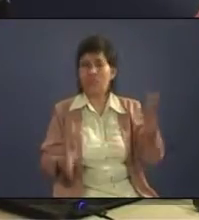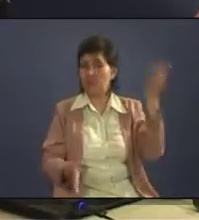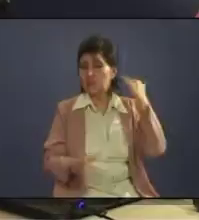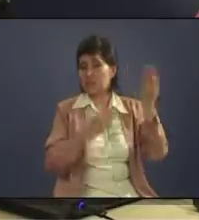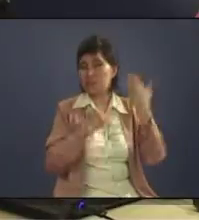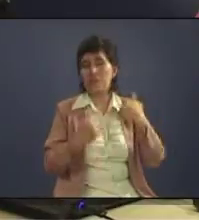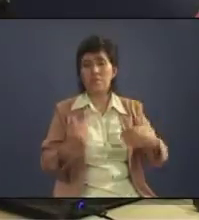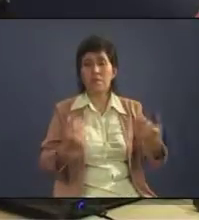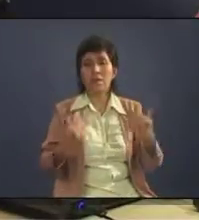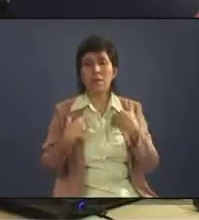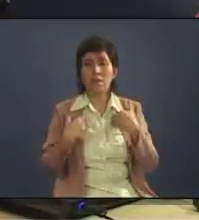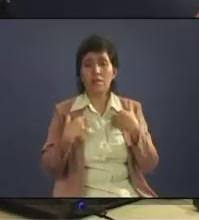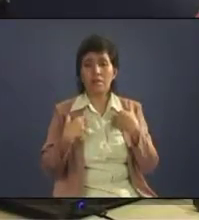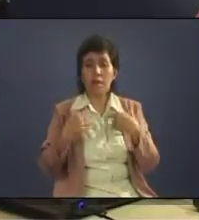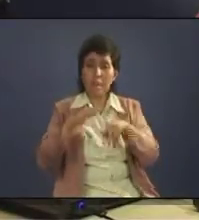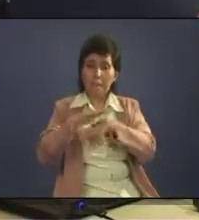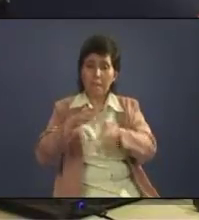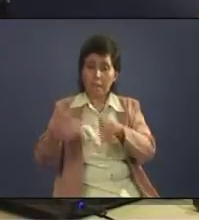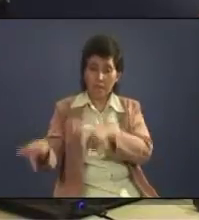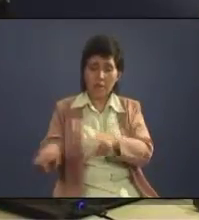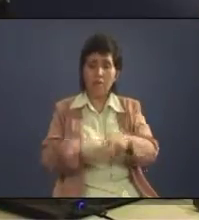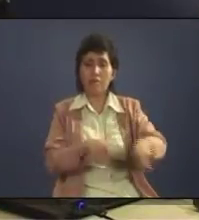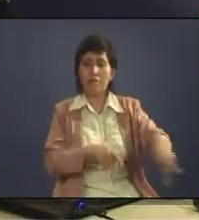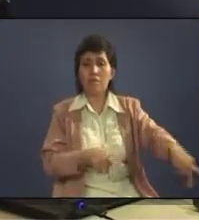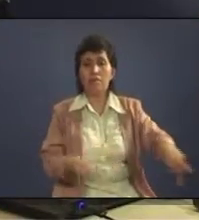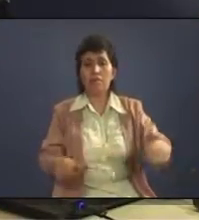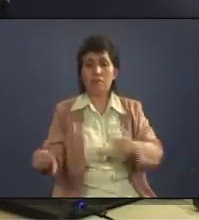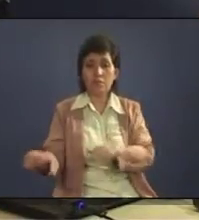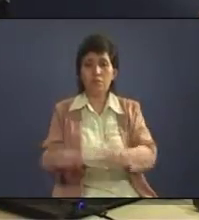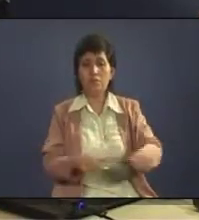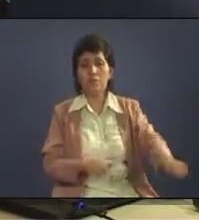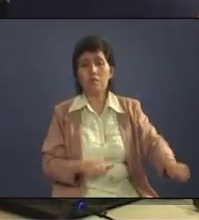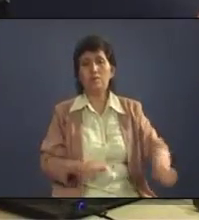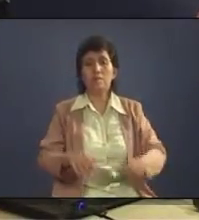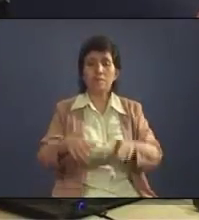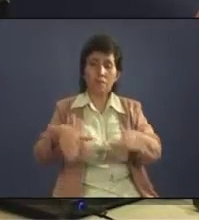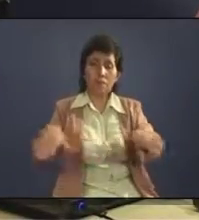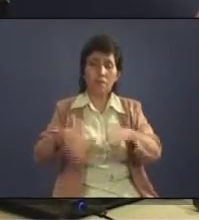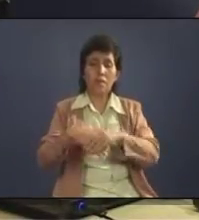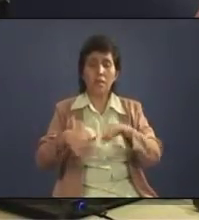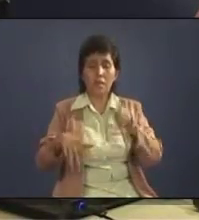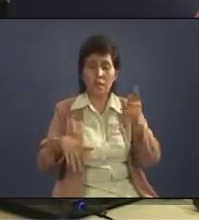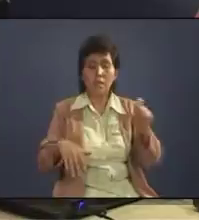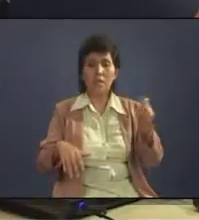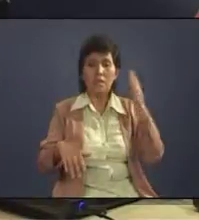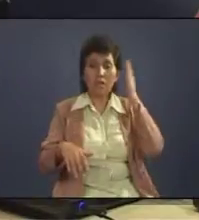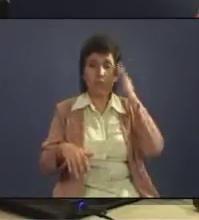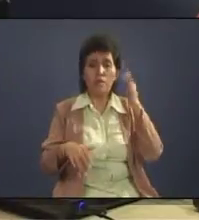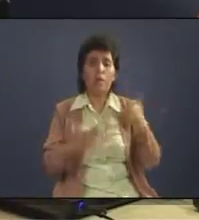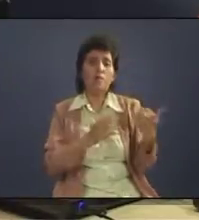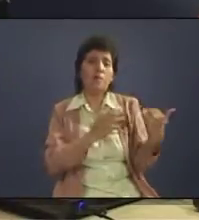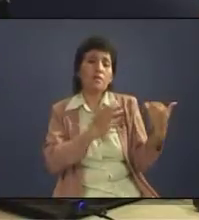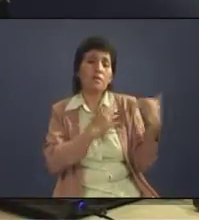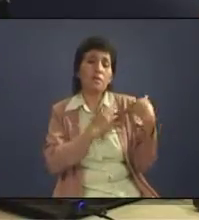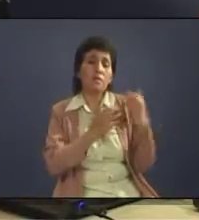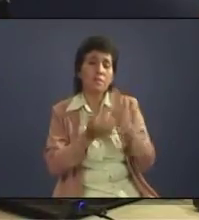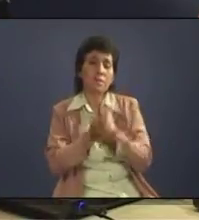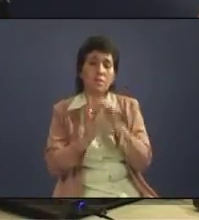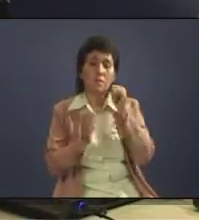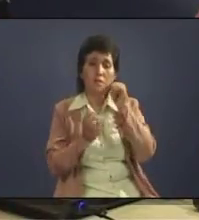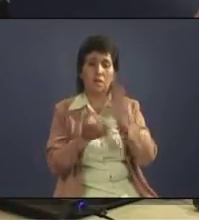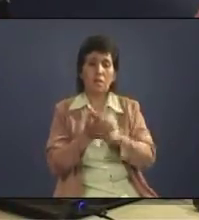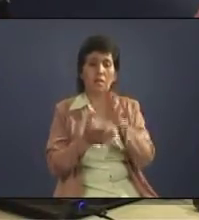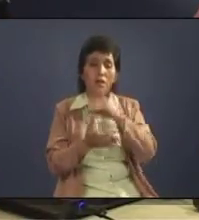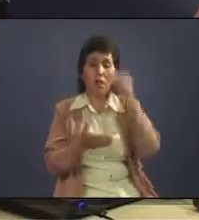have this pre-arranged marriage. They survive through commitment first. They know they have a responsibility as a wife and as a